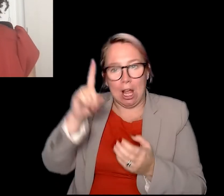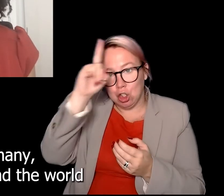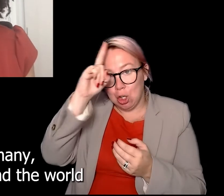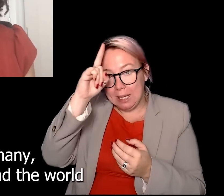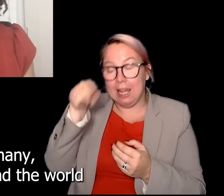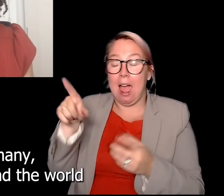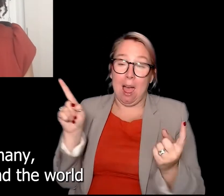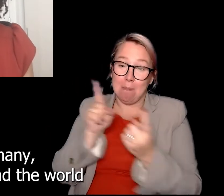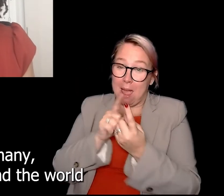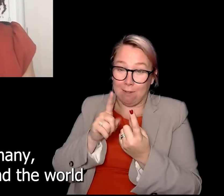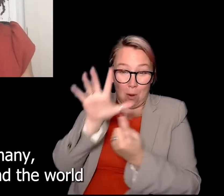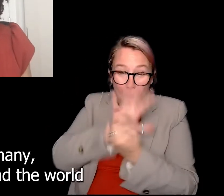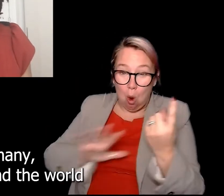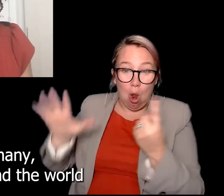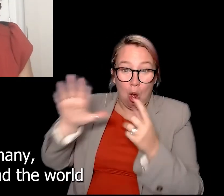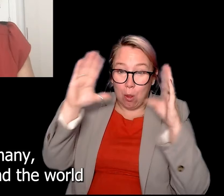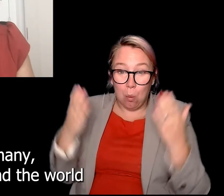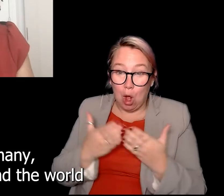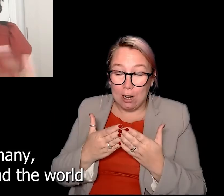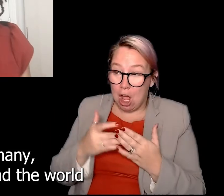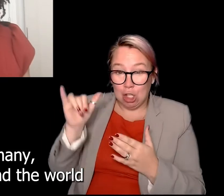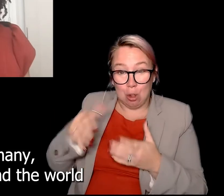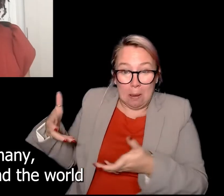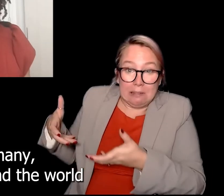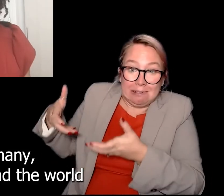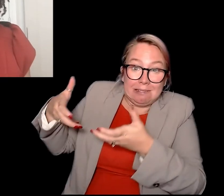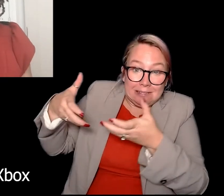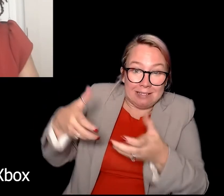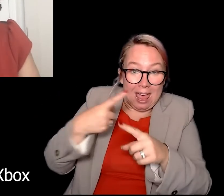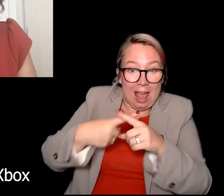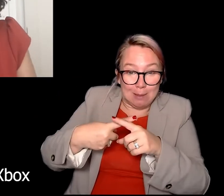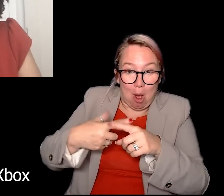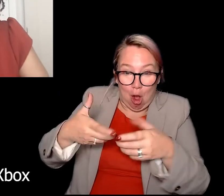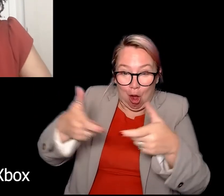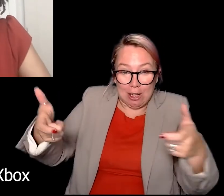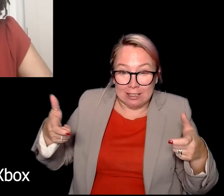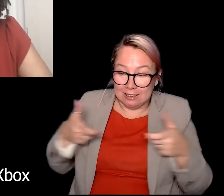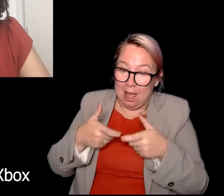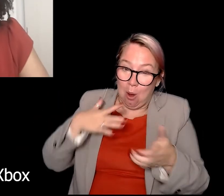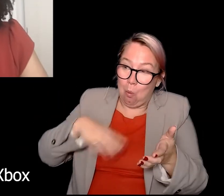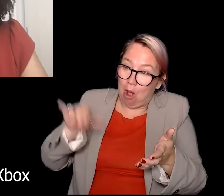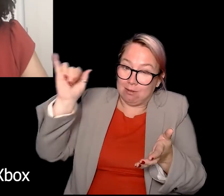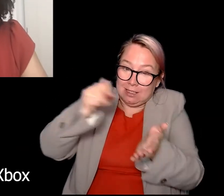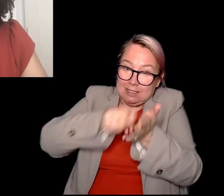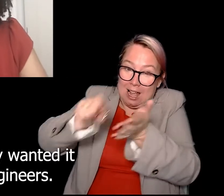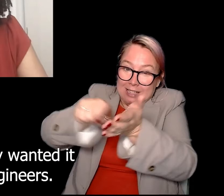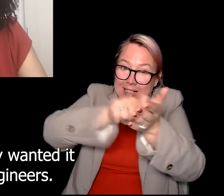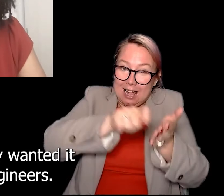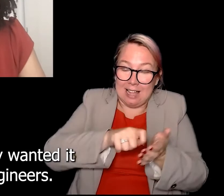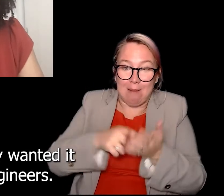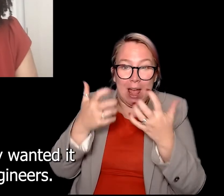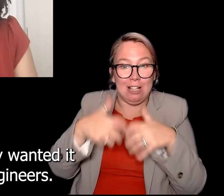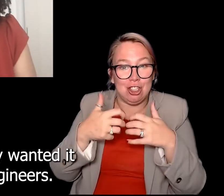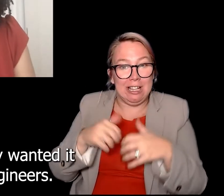Gamescom. At the time, it was in Germany, and I met gamers from all around the world. Who someone even like brought, physically brought their Xbox